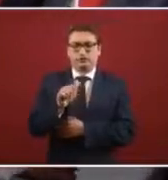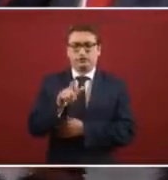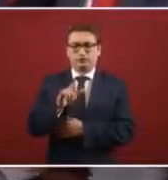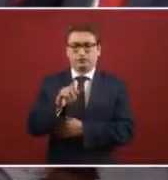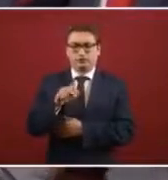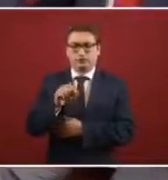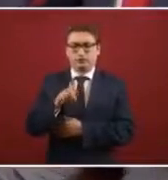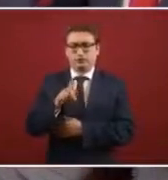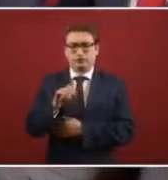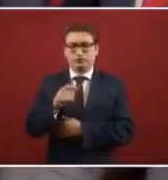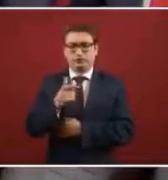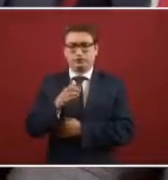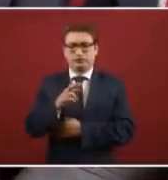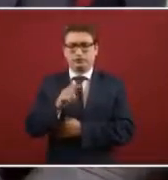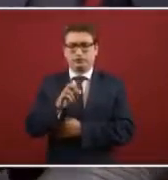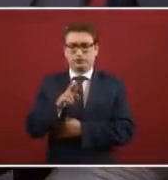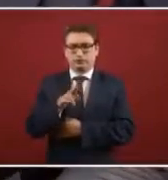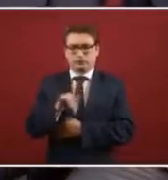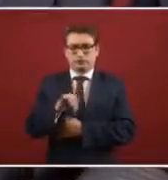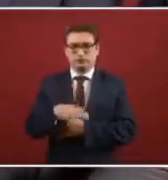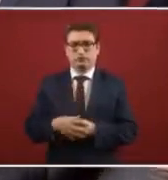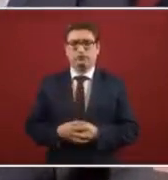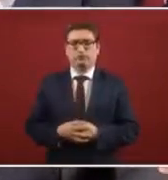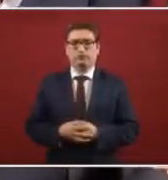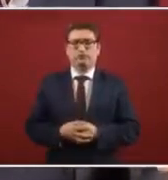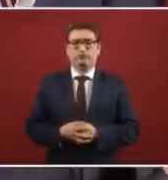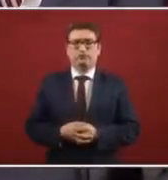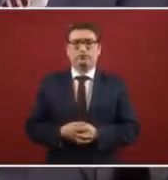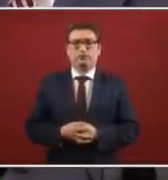Carlos Salinas de Gortari. Pero son